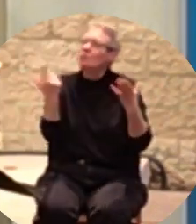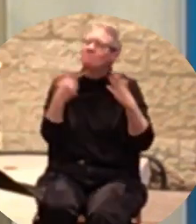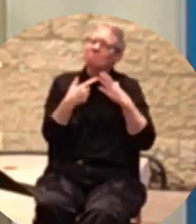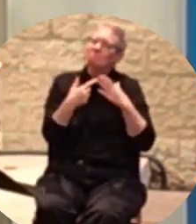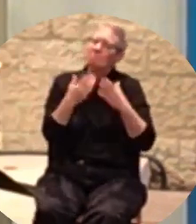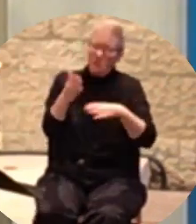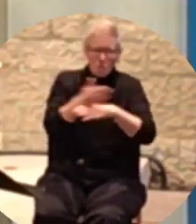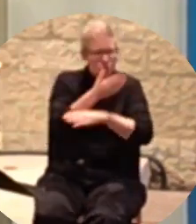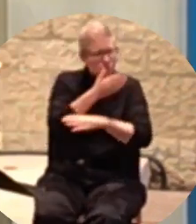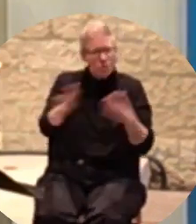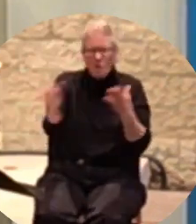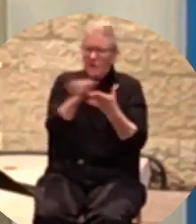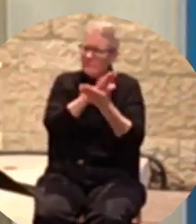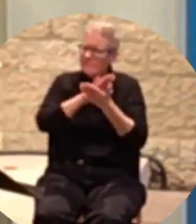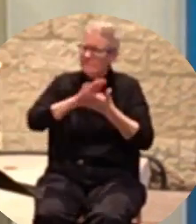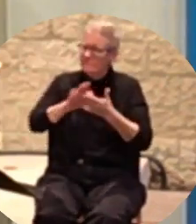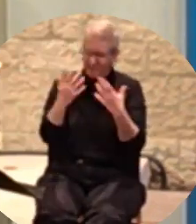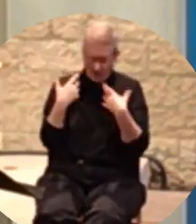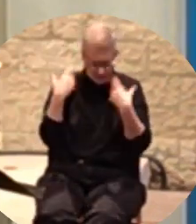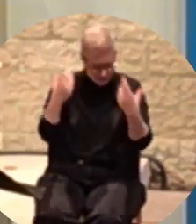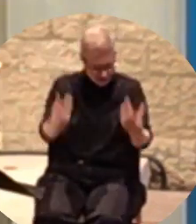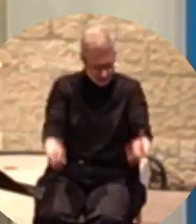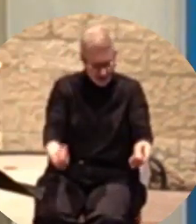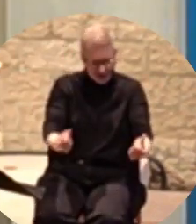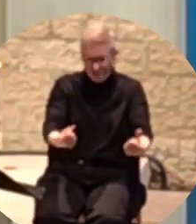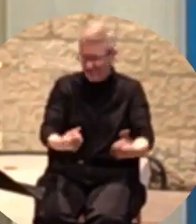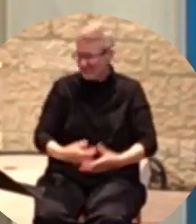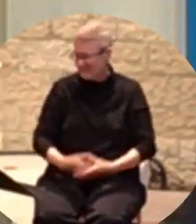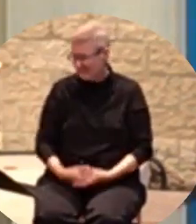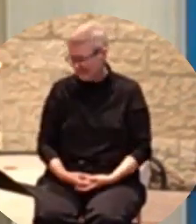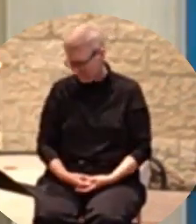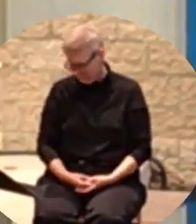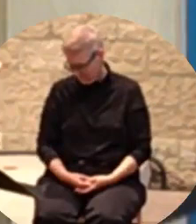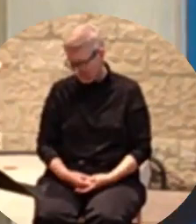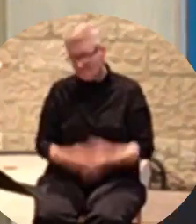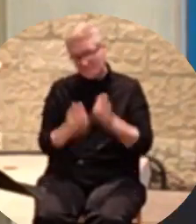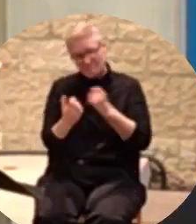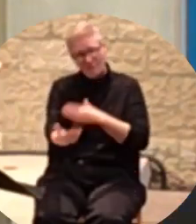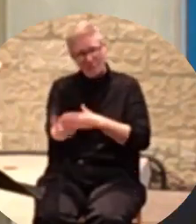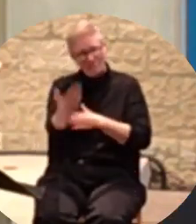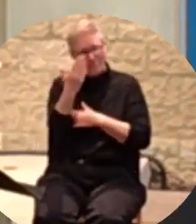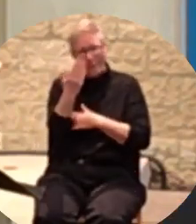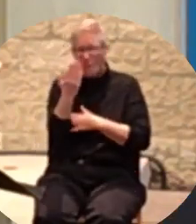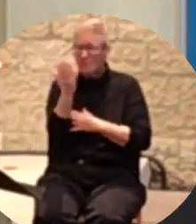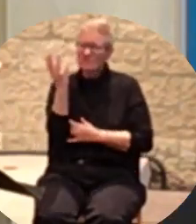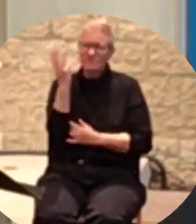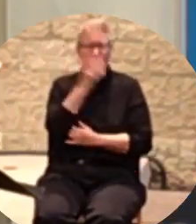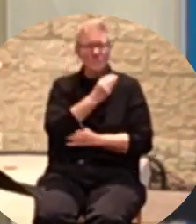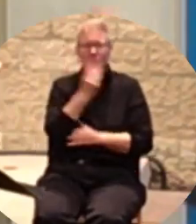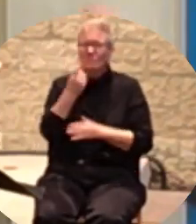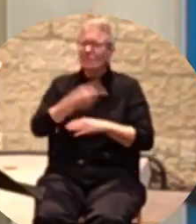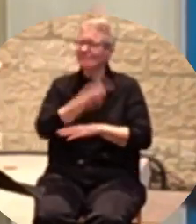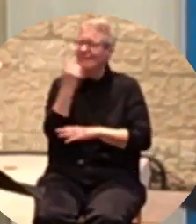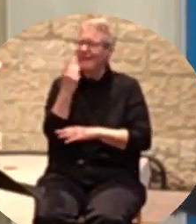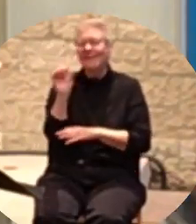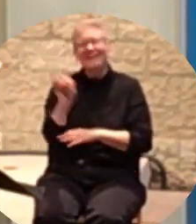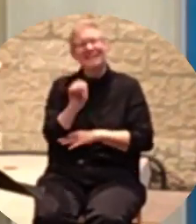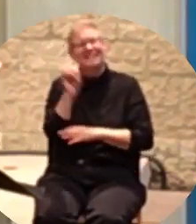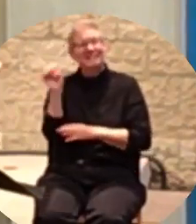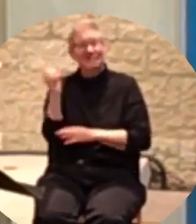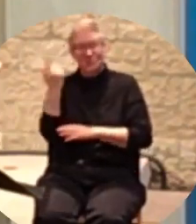radiant health, peace of mind, and abundant love. And this morning, on this beautiful day, this Easter